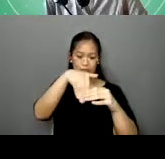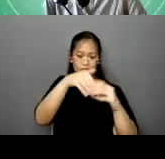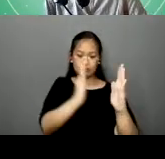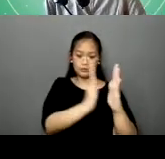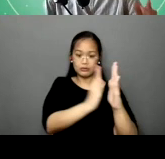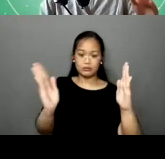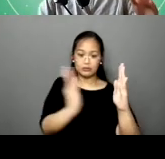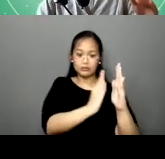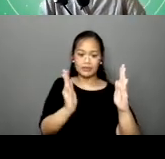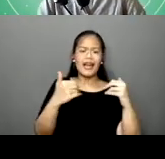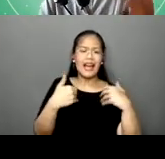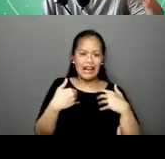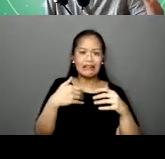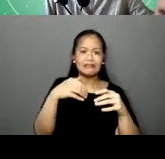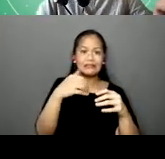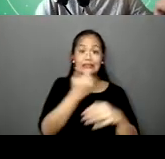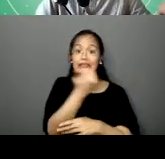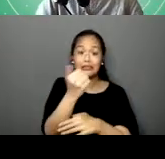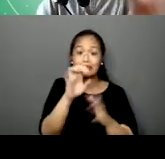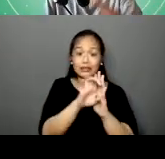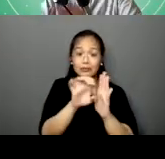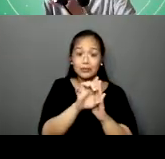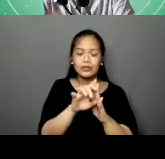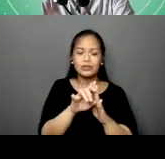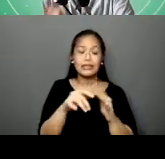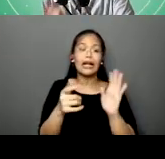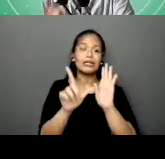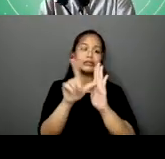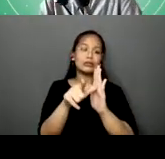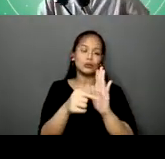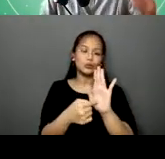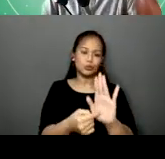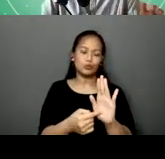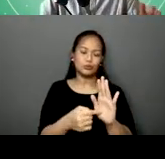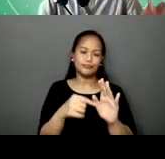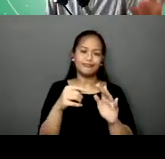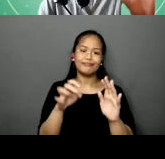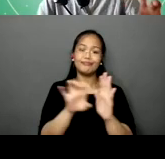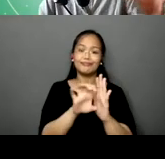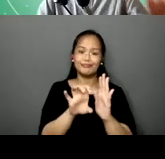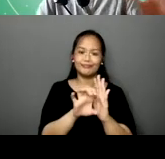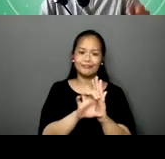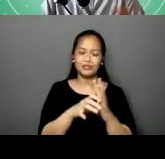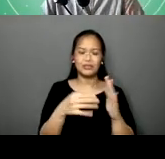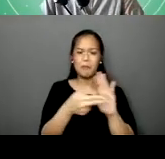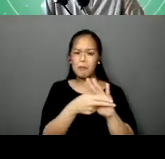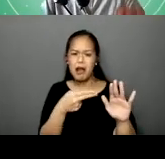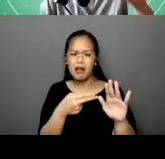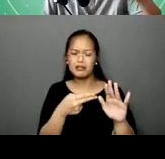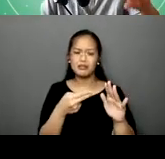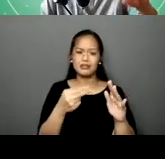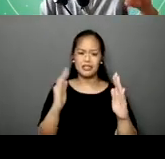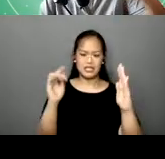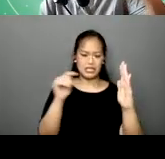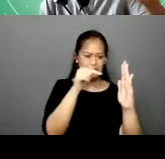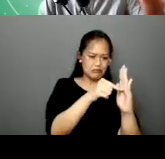be able to see what are some examples of easy to dispose and what are some examples of reusable, and some examples of brands that have gone in between in